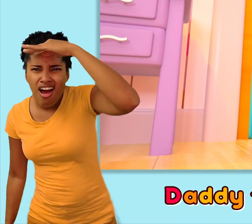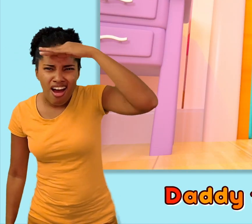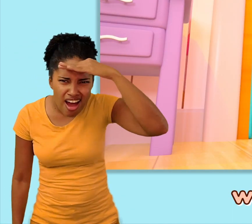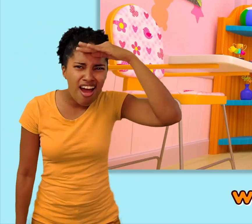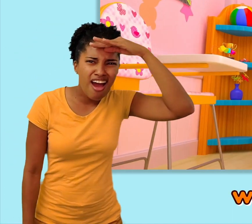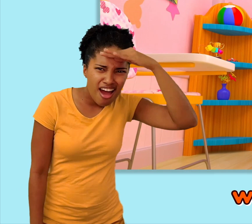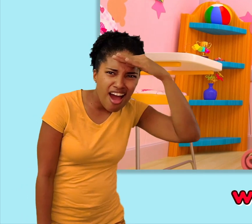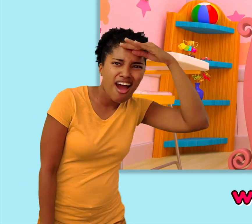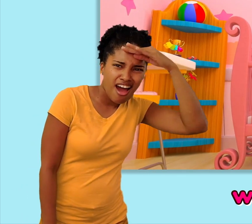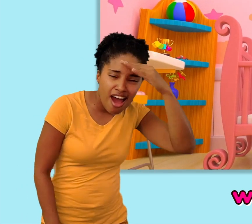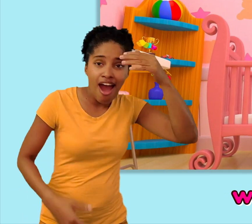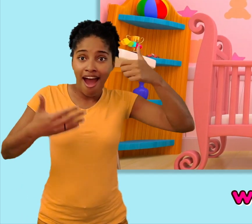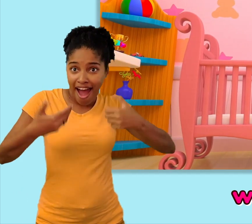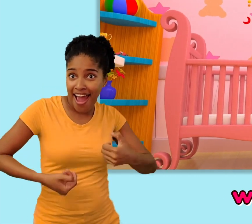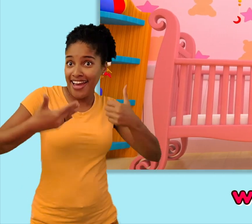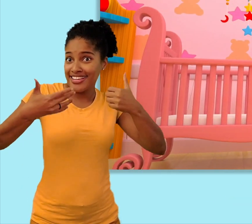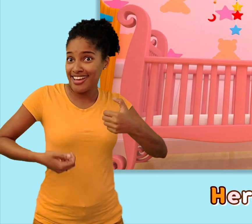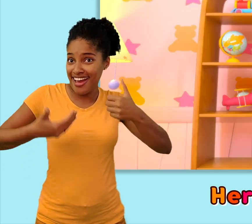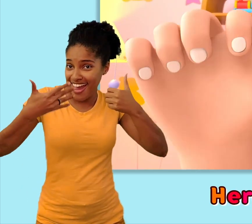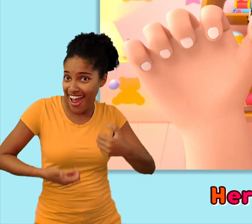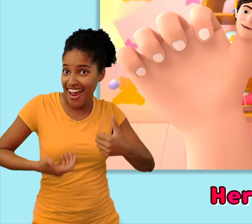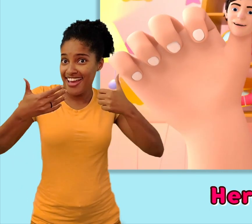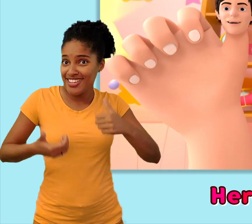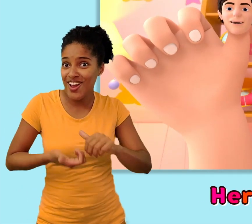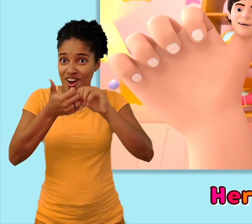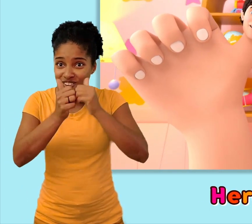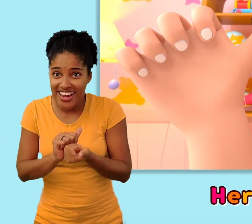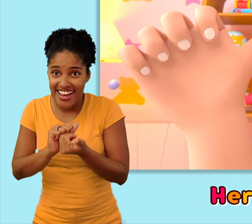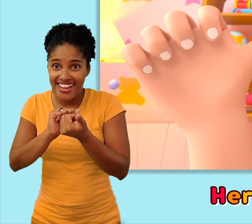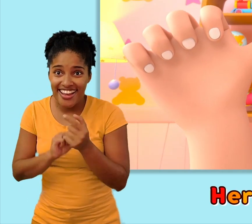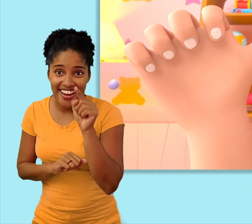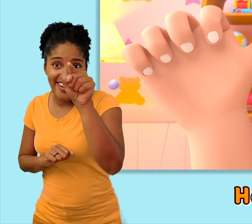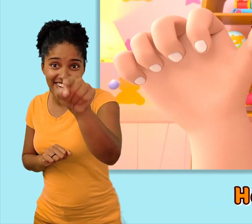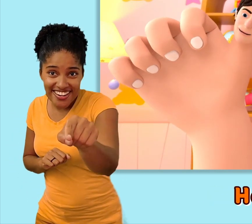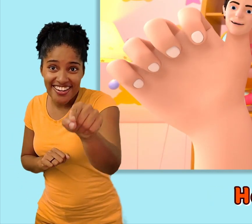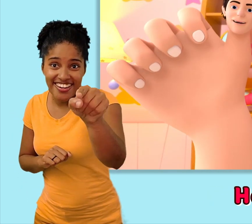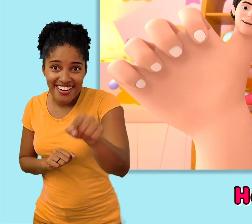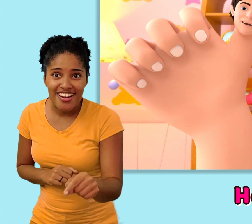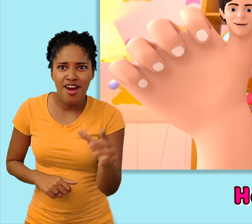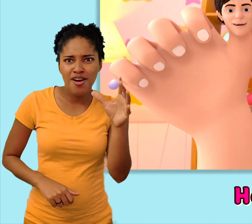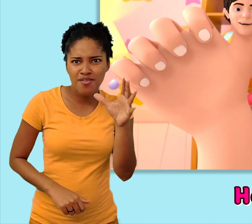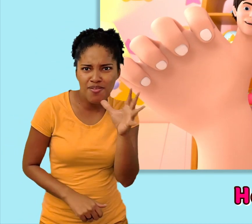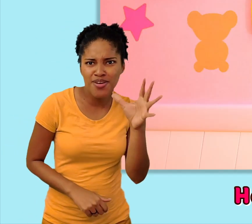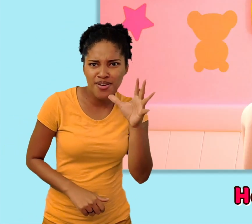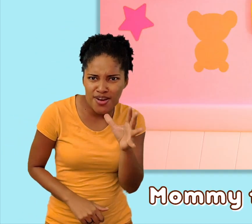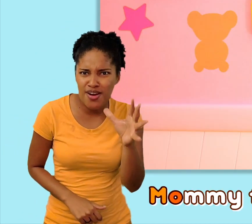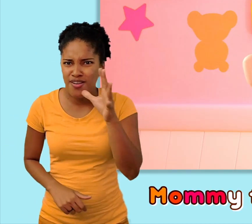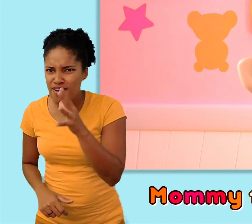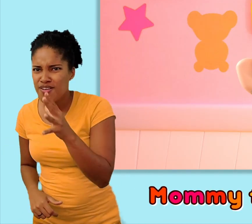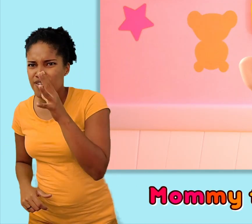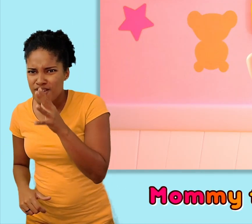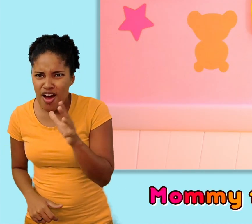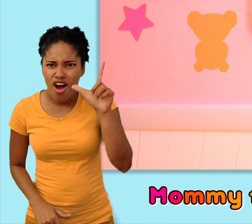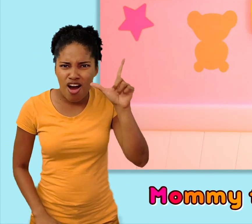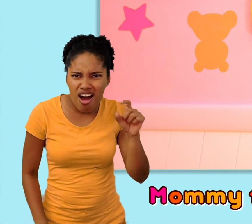Daddy Finger, where are you? Here I am, how do you do?